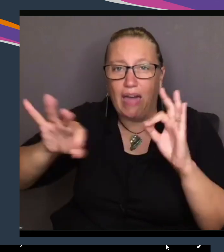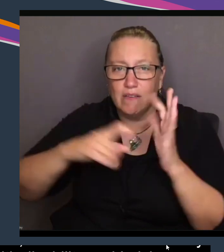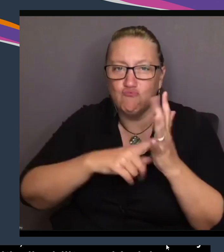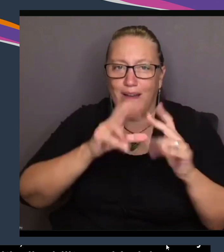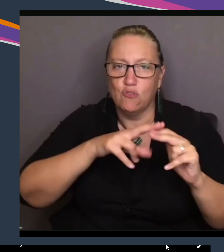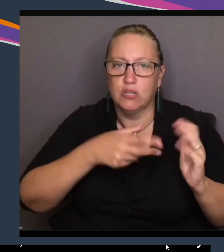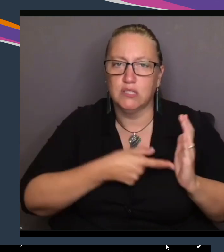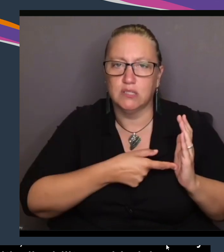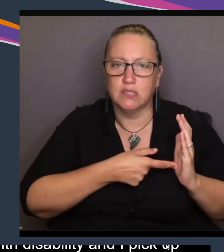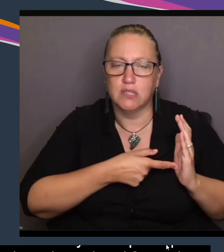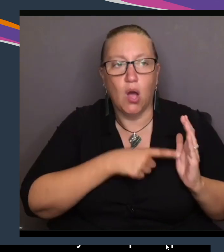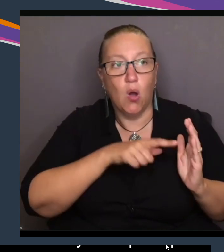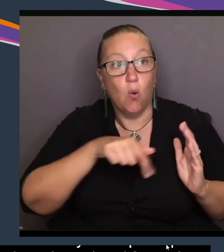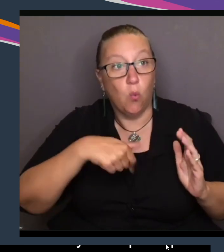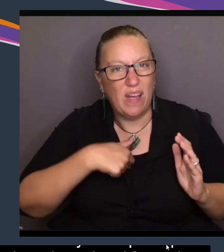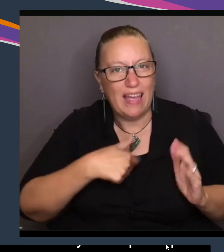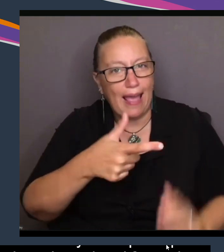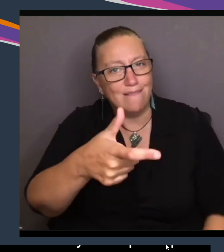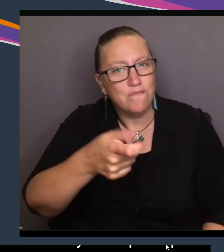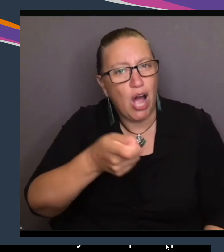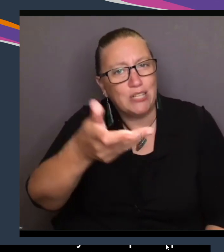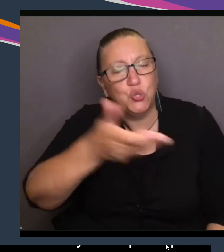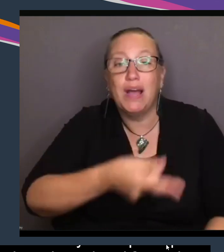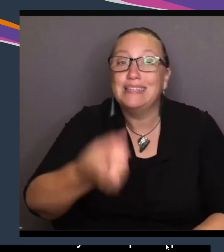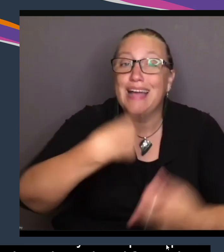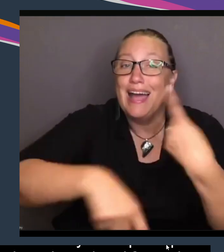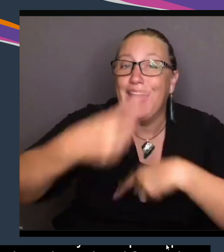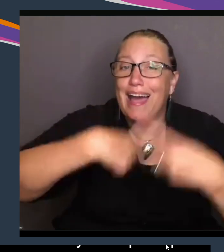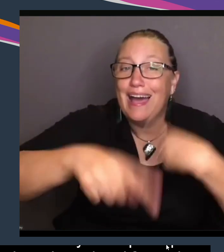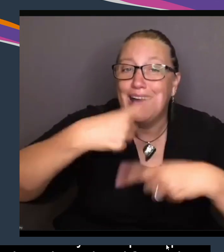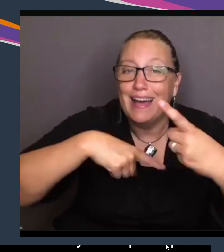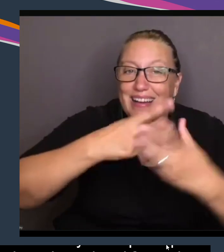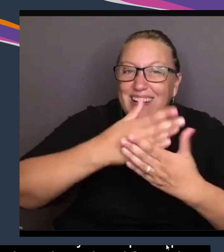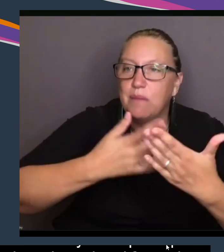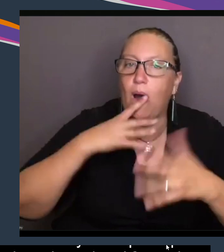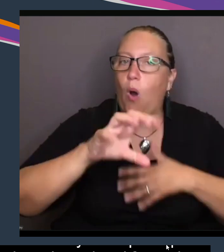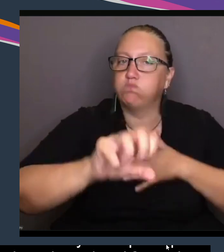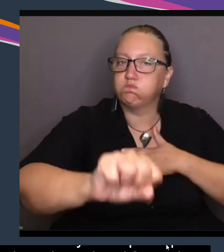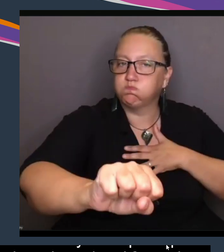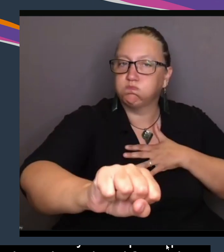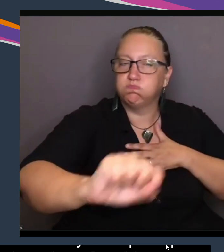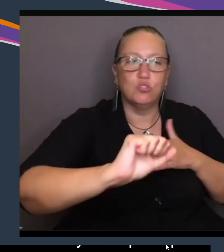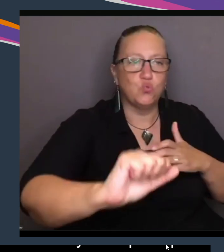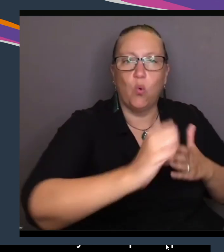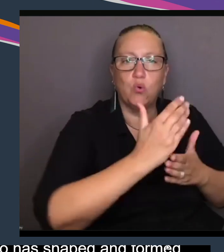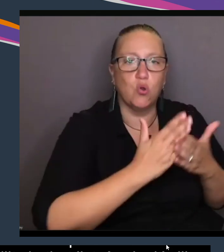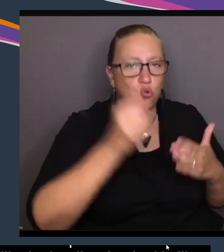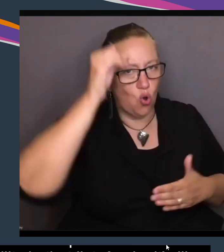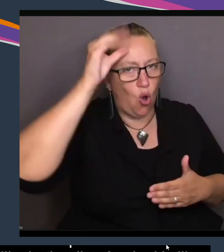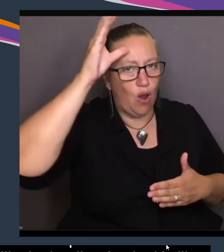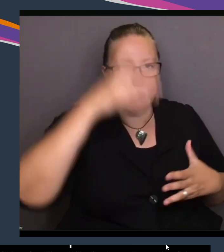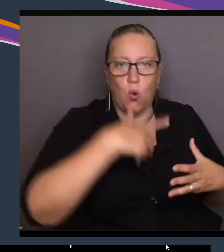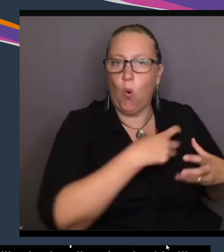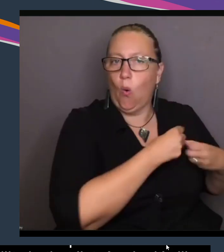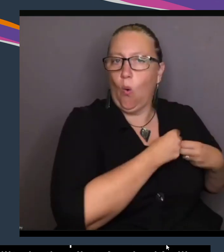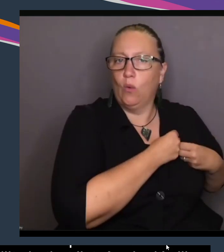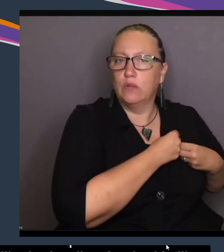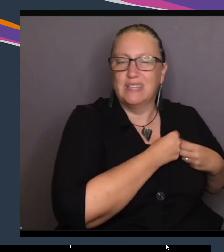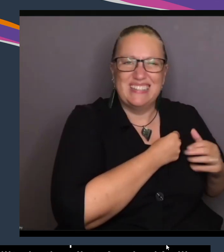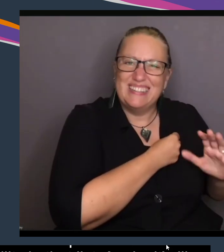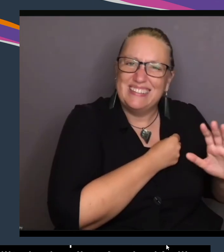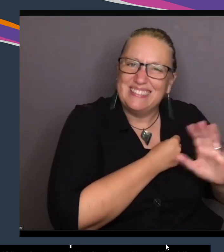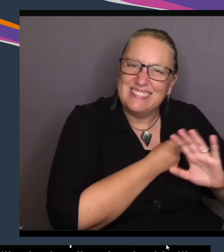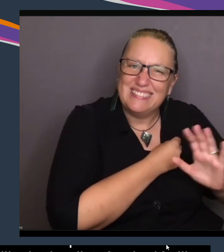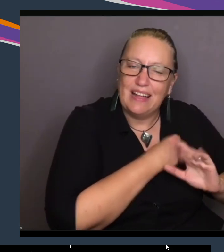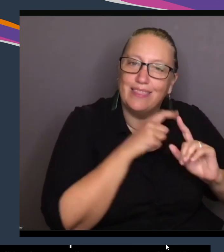you in to tell your stories, but we will be the gatekeepers of the knowledge. And I think this is the subtle